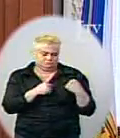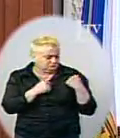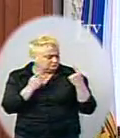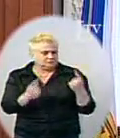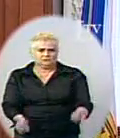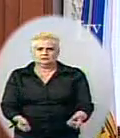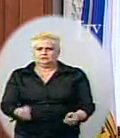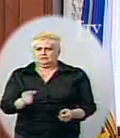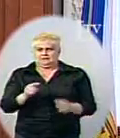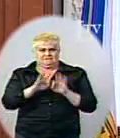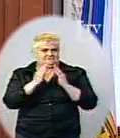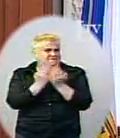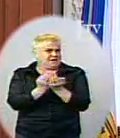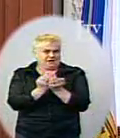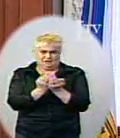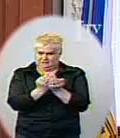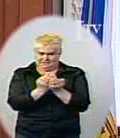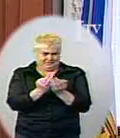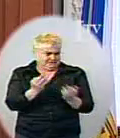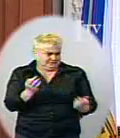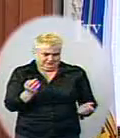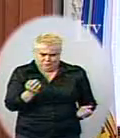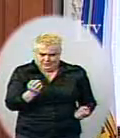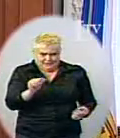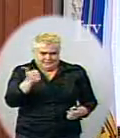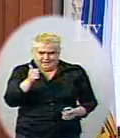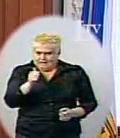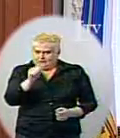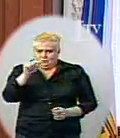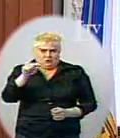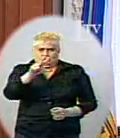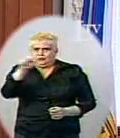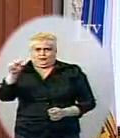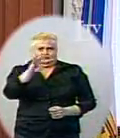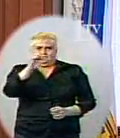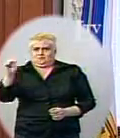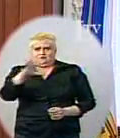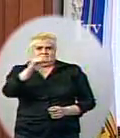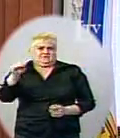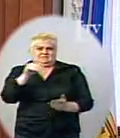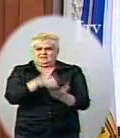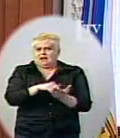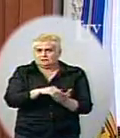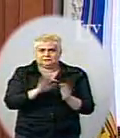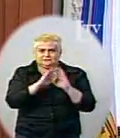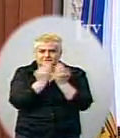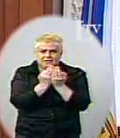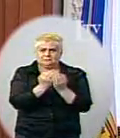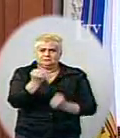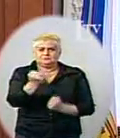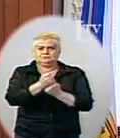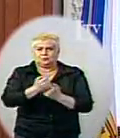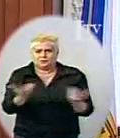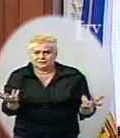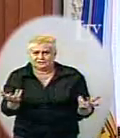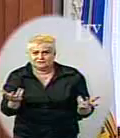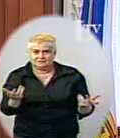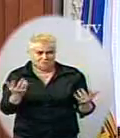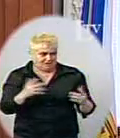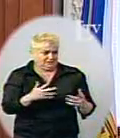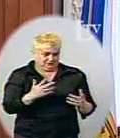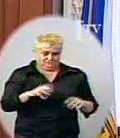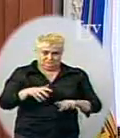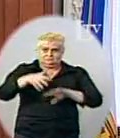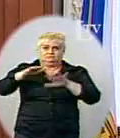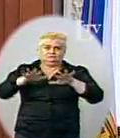of families since the founding of our province. As world markets change, my government has